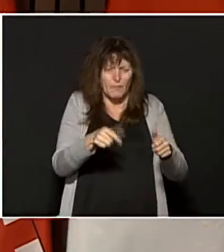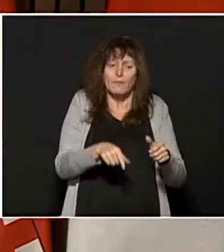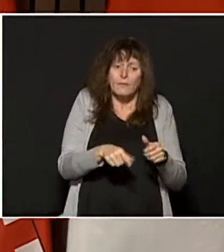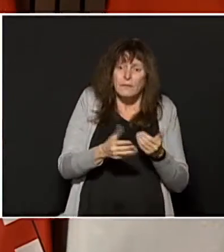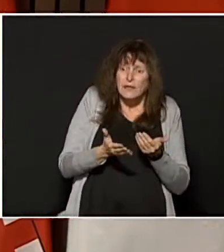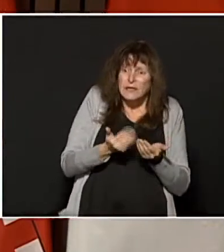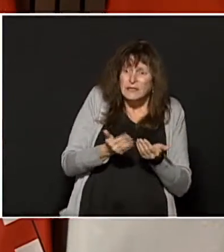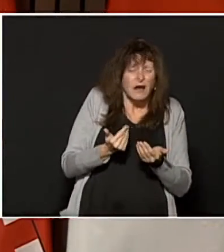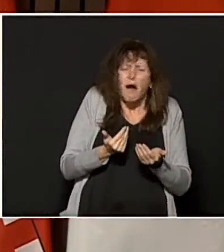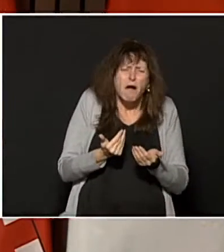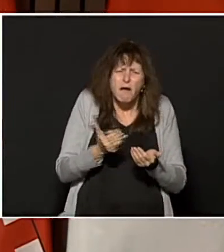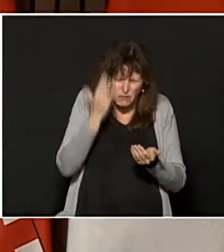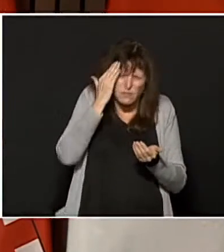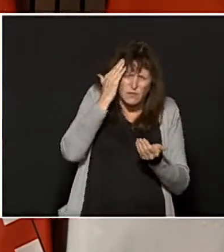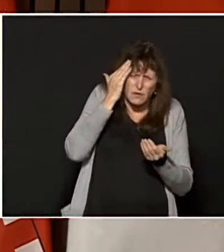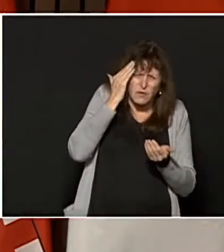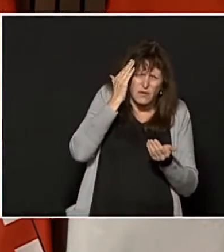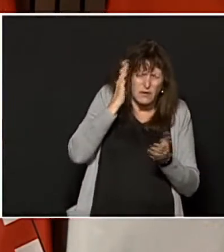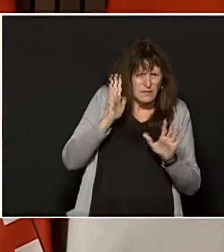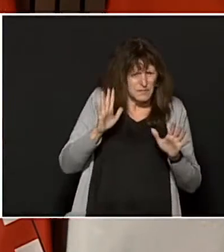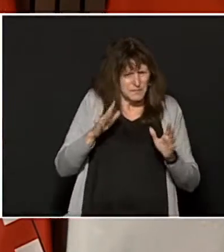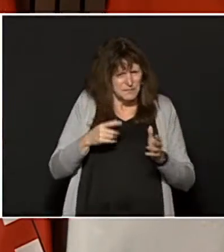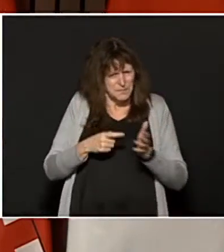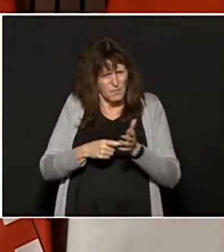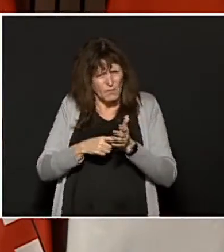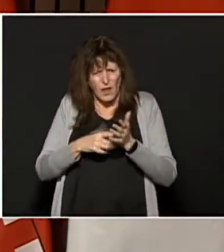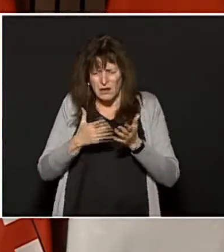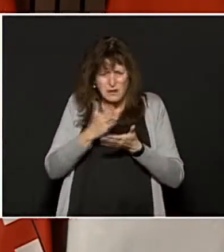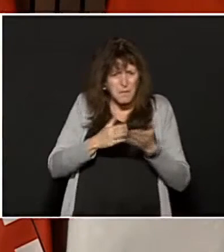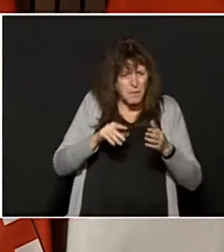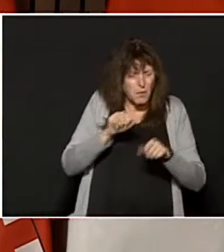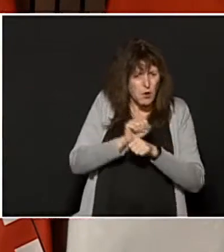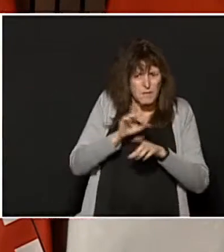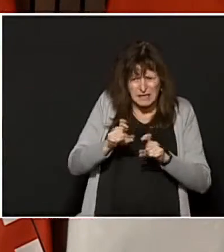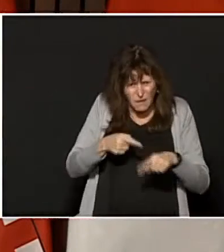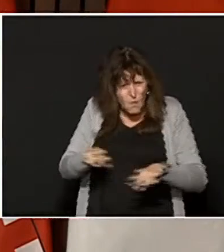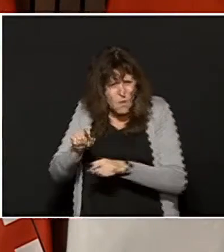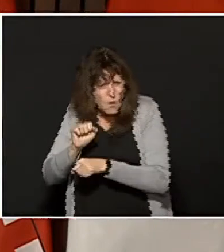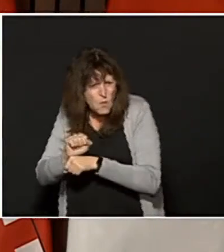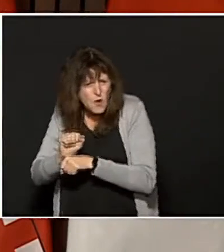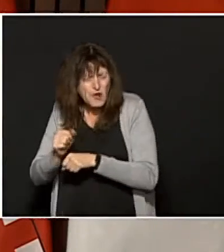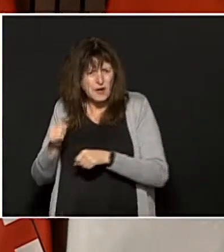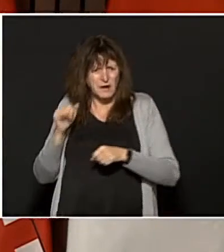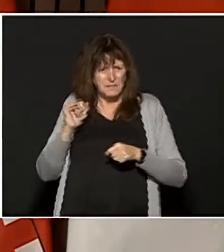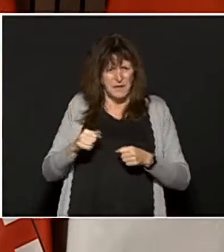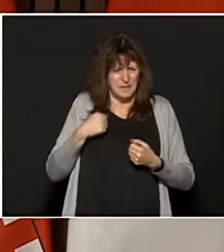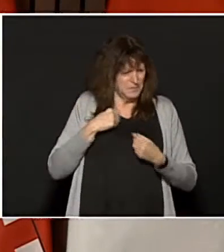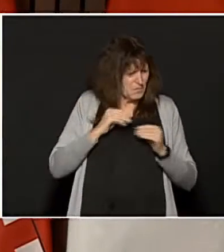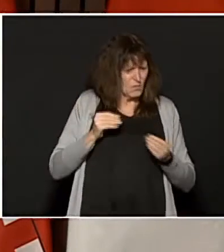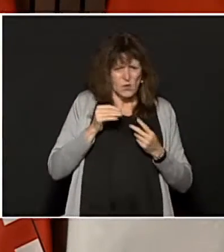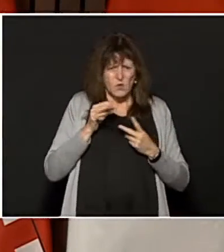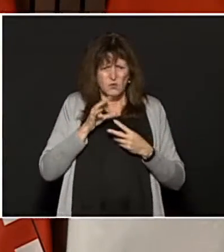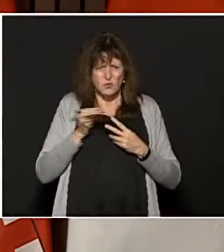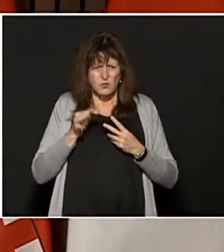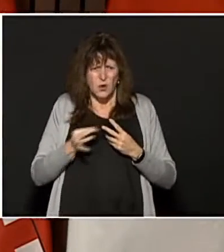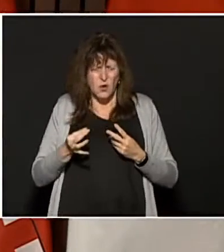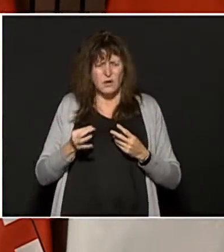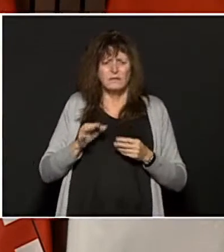essential workers. And so we should never forget that it's not just about choice, it's also about the circumstances that people face in day-to-day